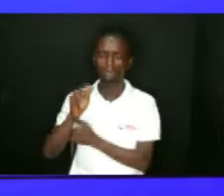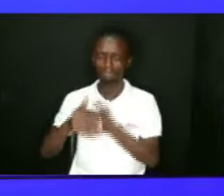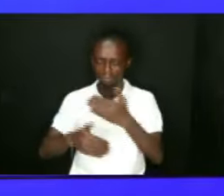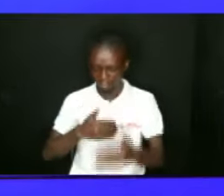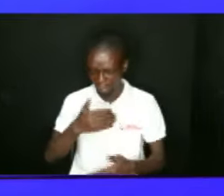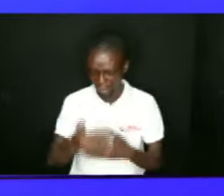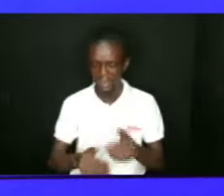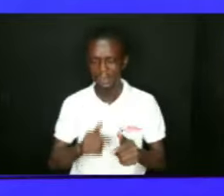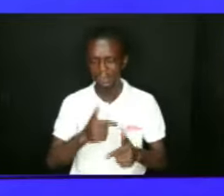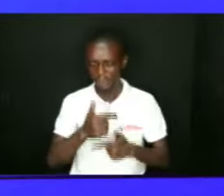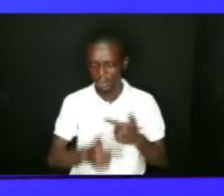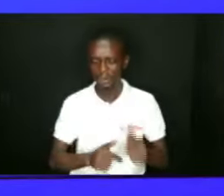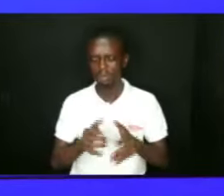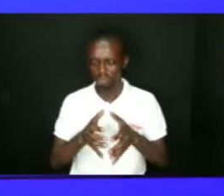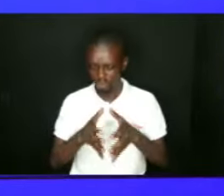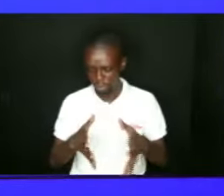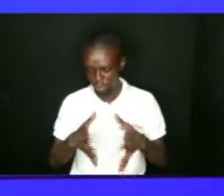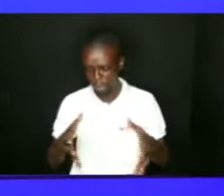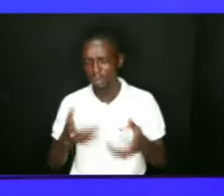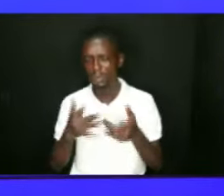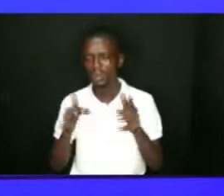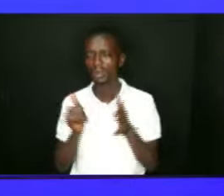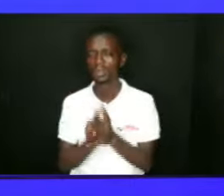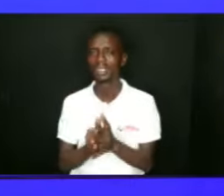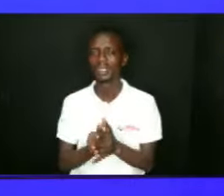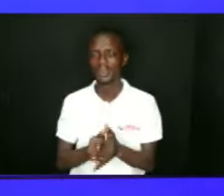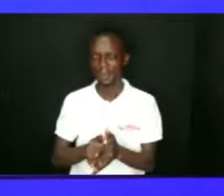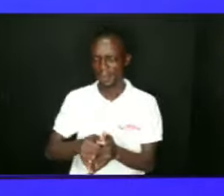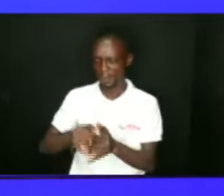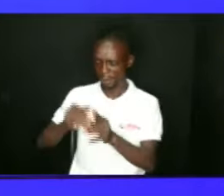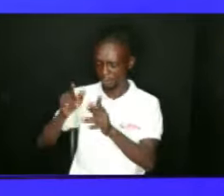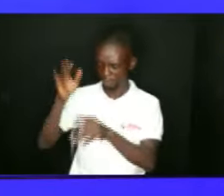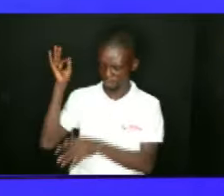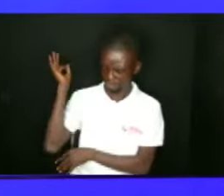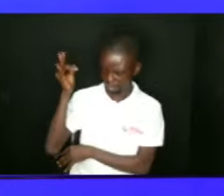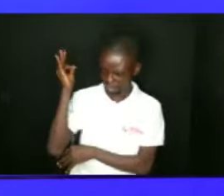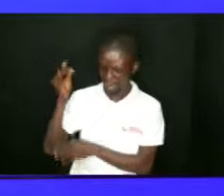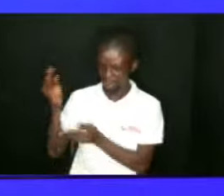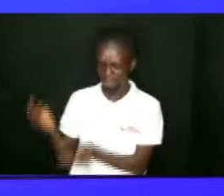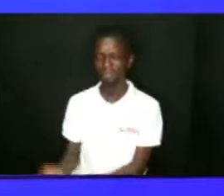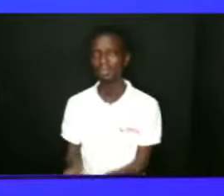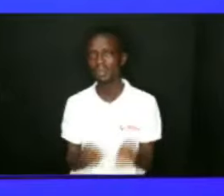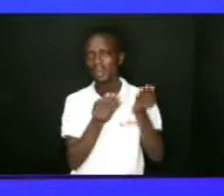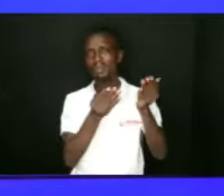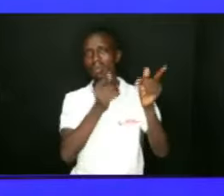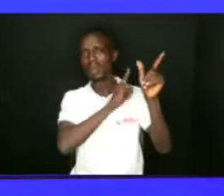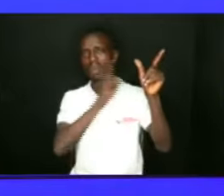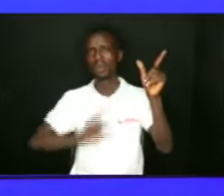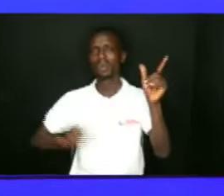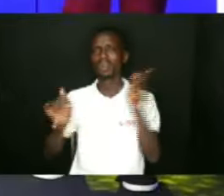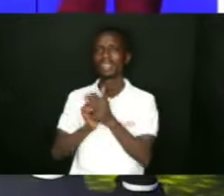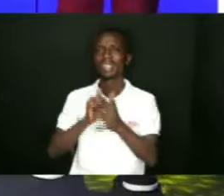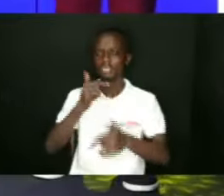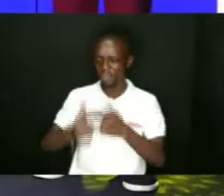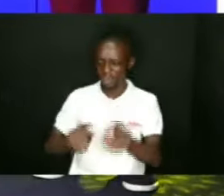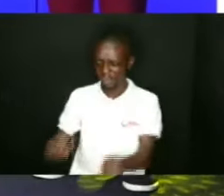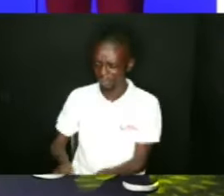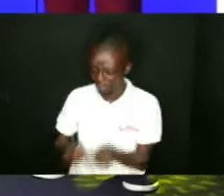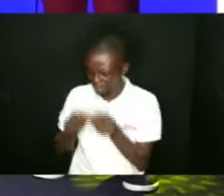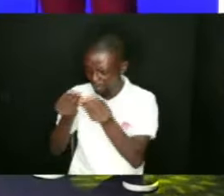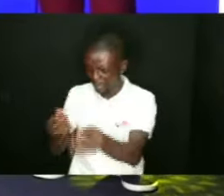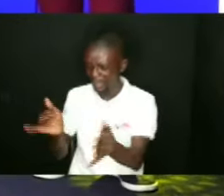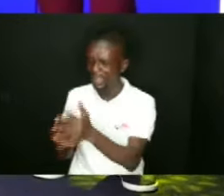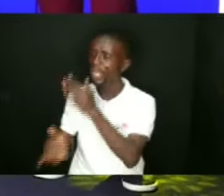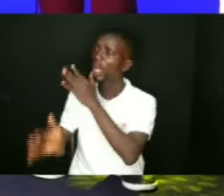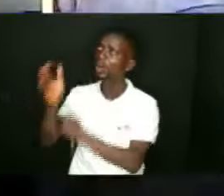multiplied. We seize the opportunity to lift up the speaker, our Father, before God, that grace will be multiplied, that the Lord will